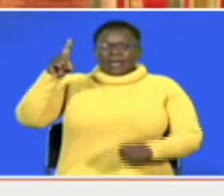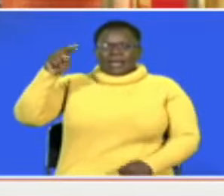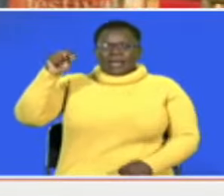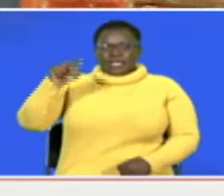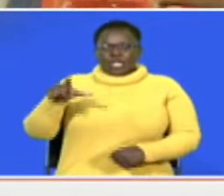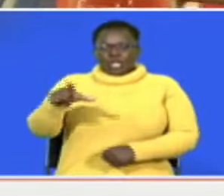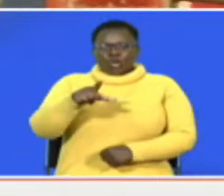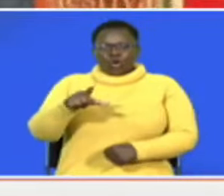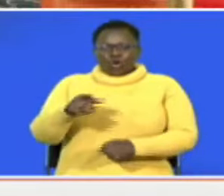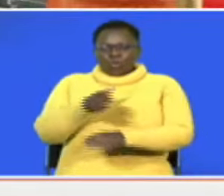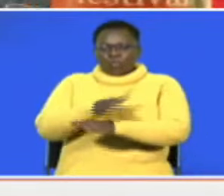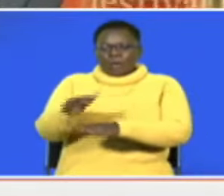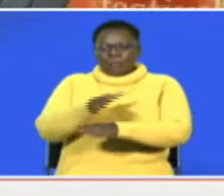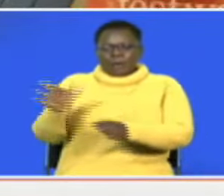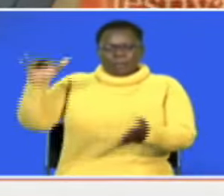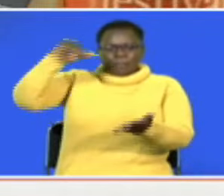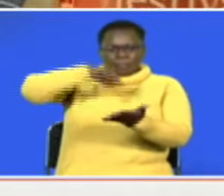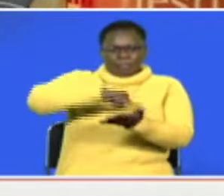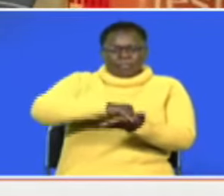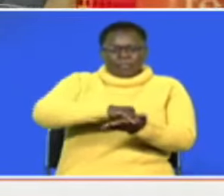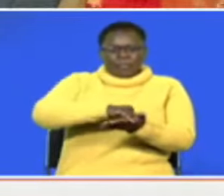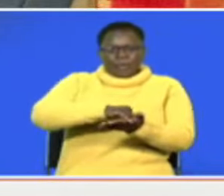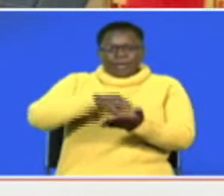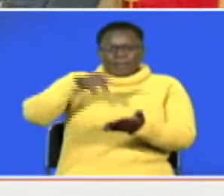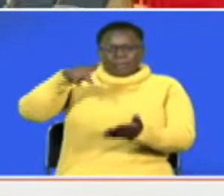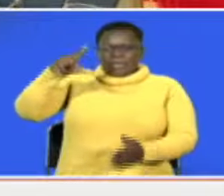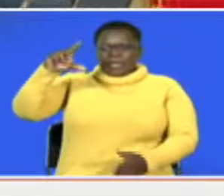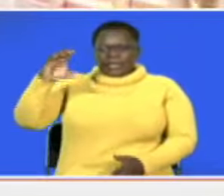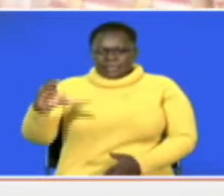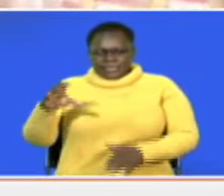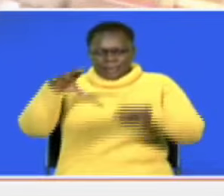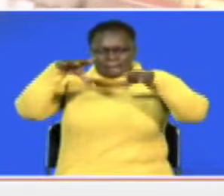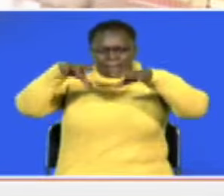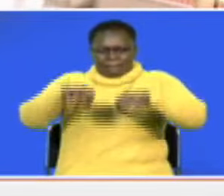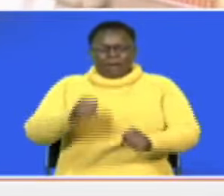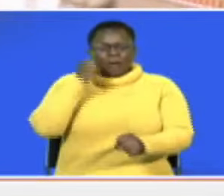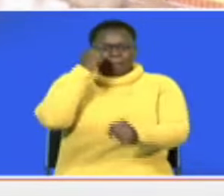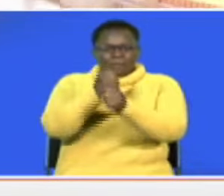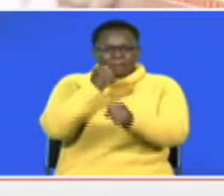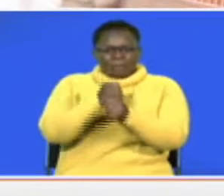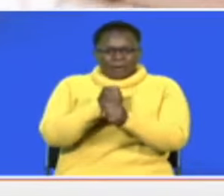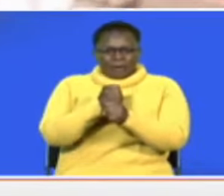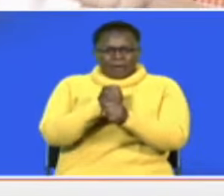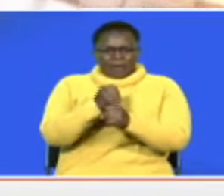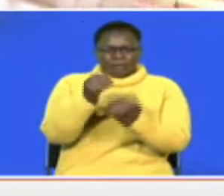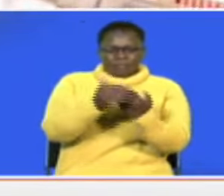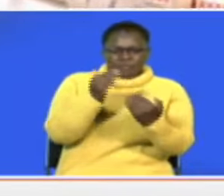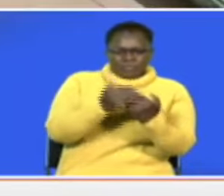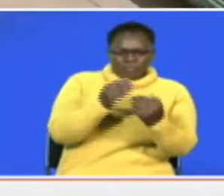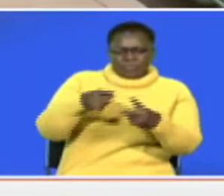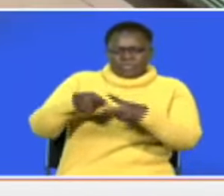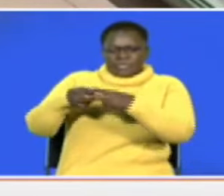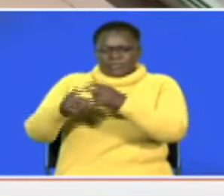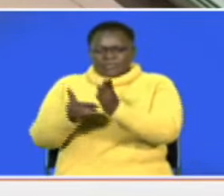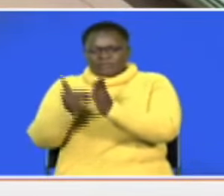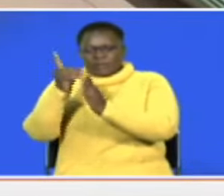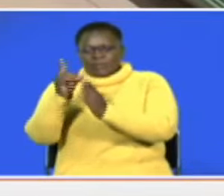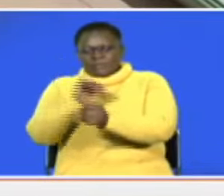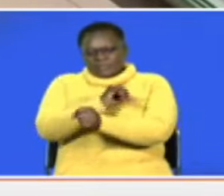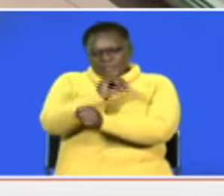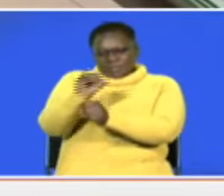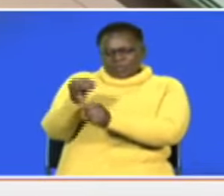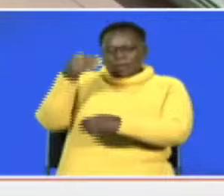its local subsidiary Airports Infrastructure PLC, will take over operations, maintenance, development,